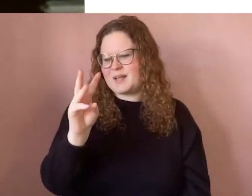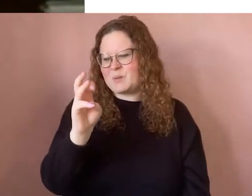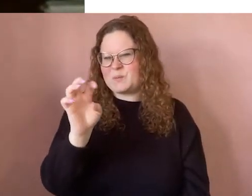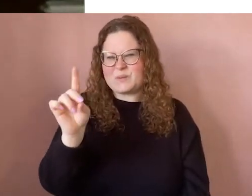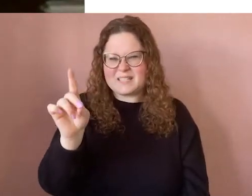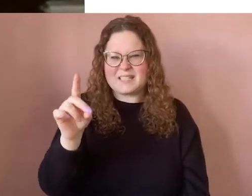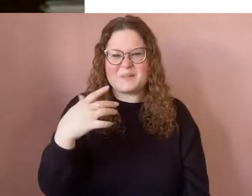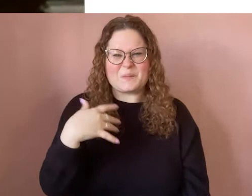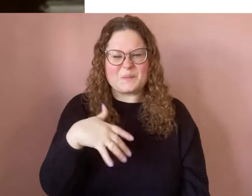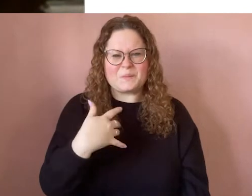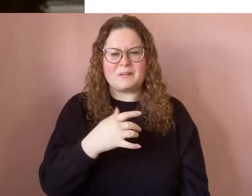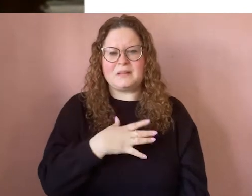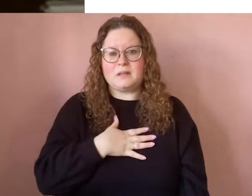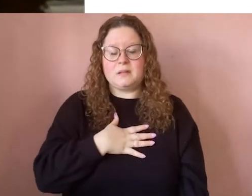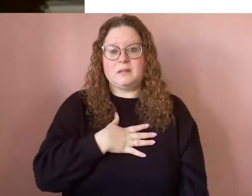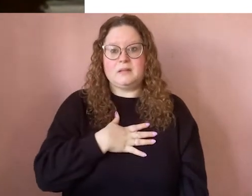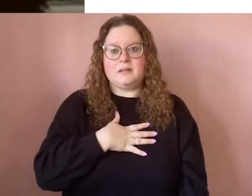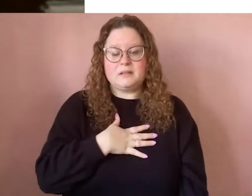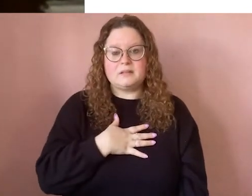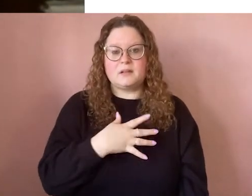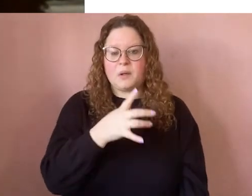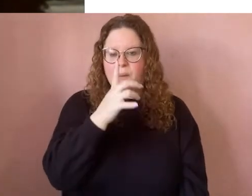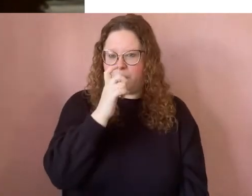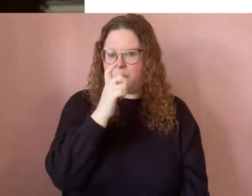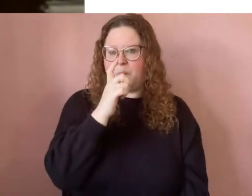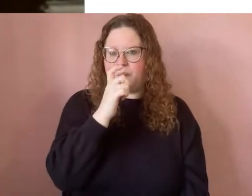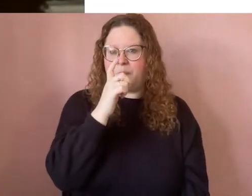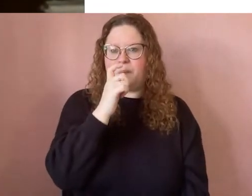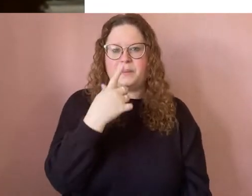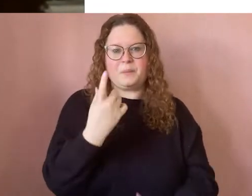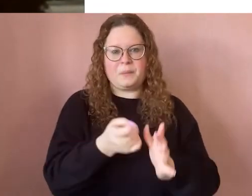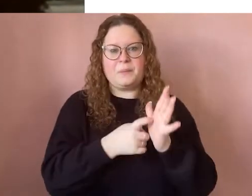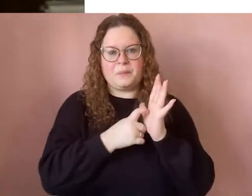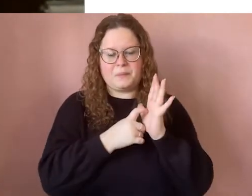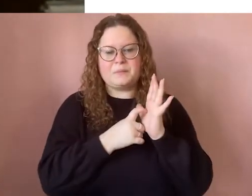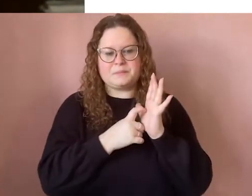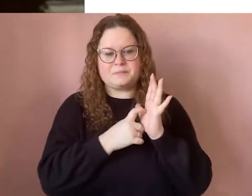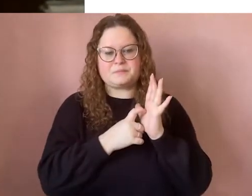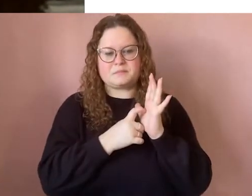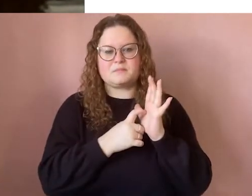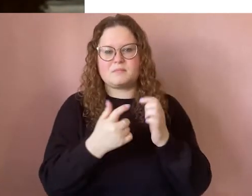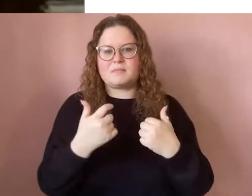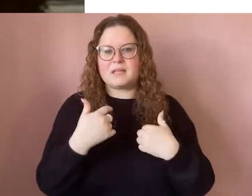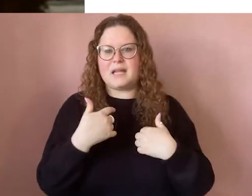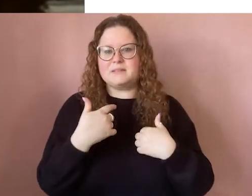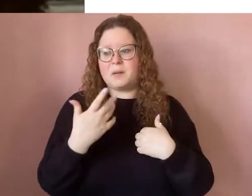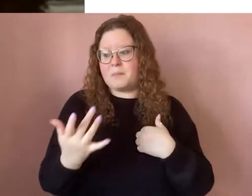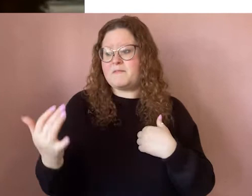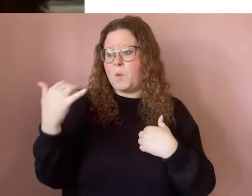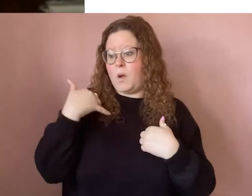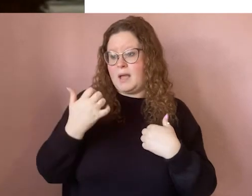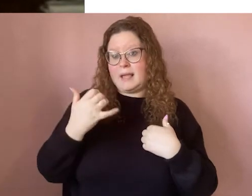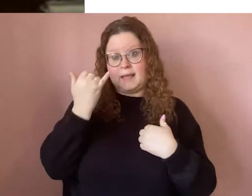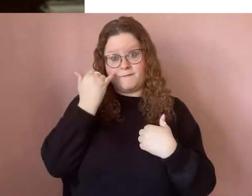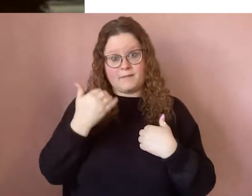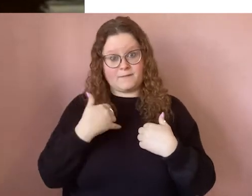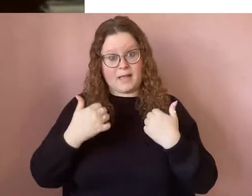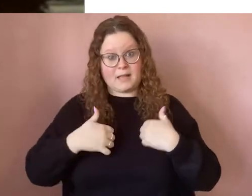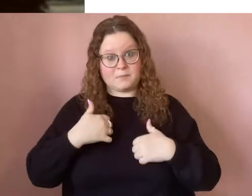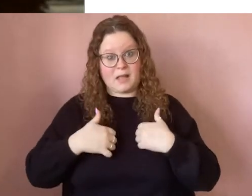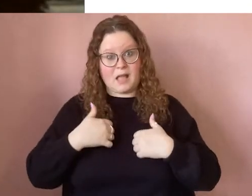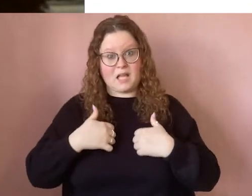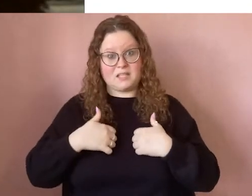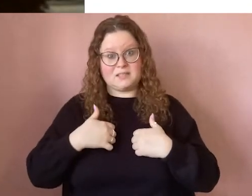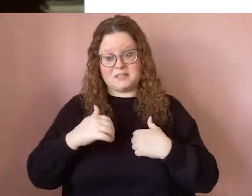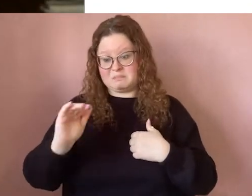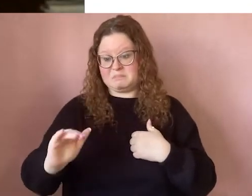and asthma was often a source of early death. Nowadays, it's